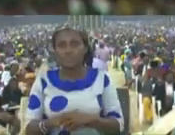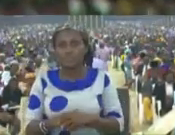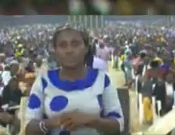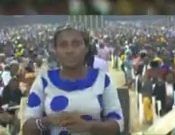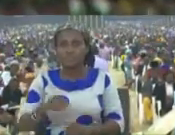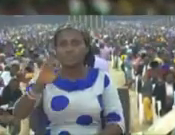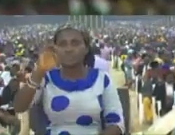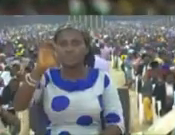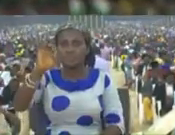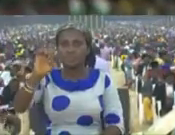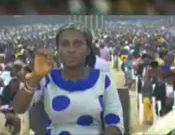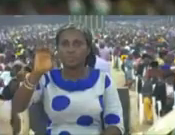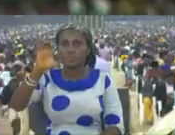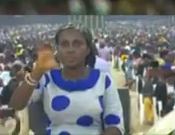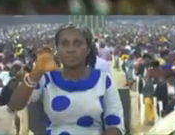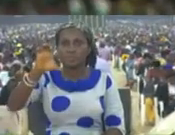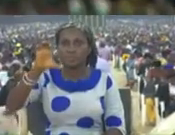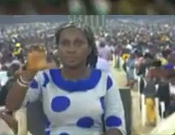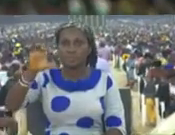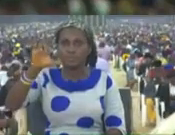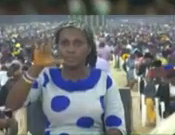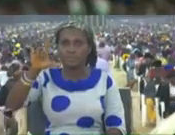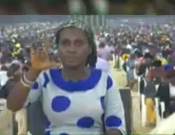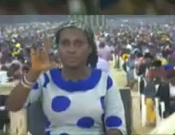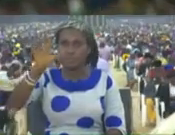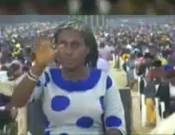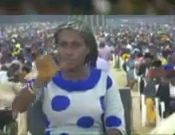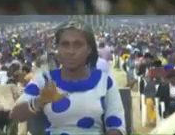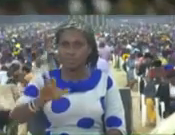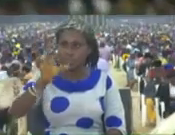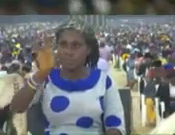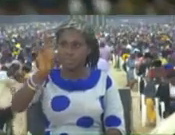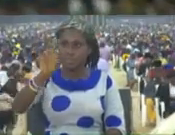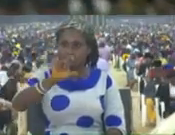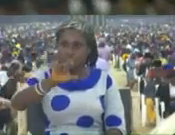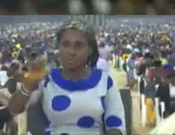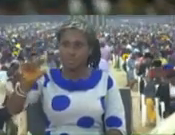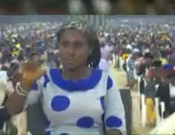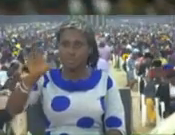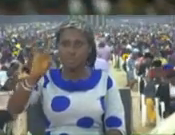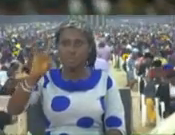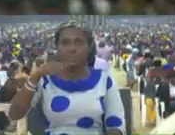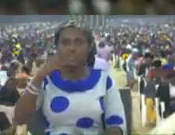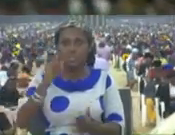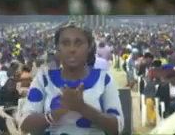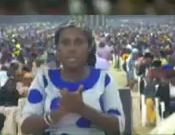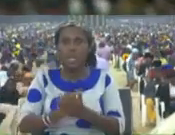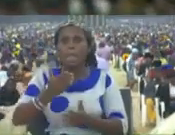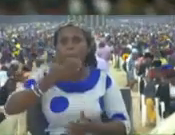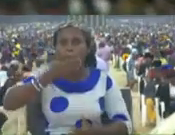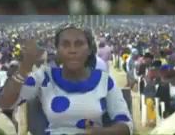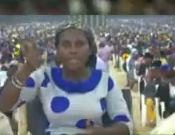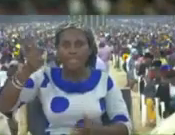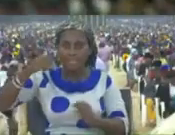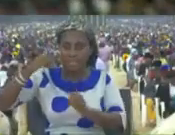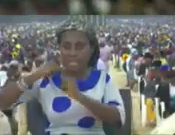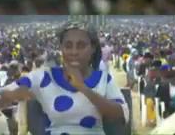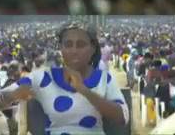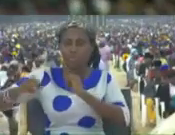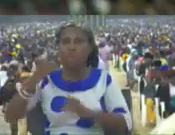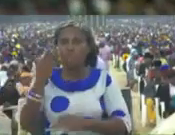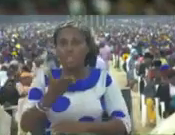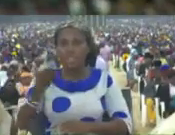Ecclesiastes chapter 7 verse 8. Ecclesiastes 7 verse 8 says, better is the end of a thing than the